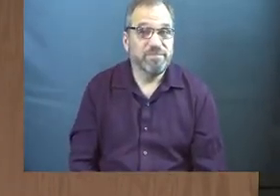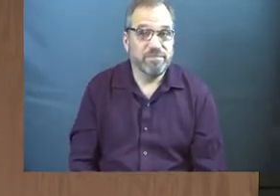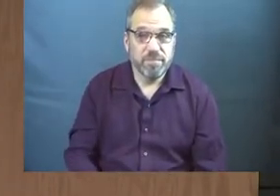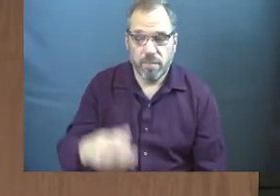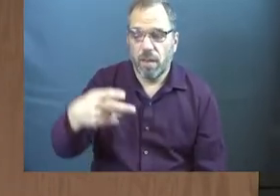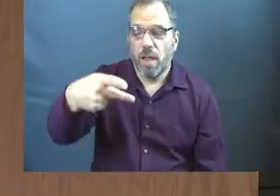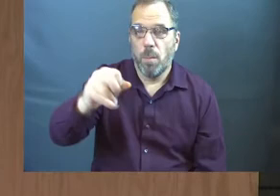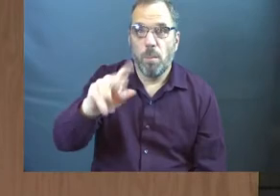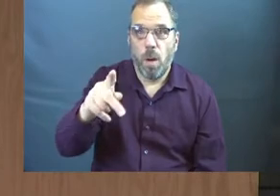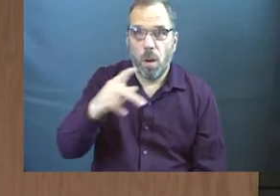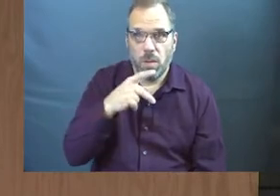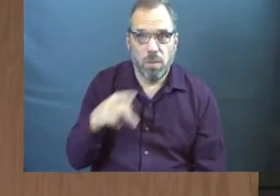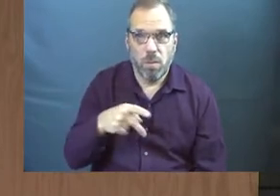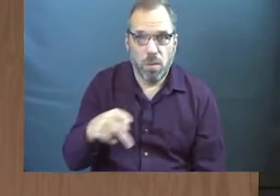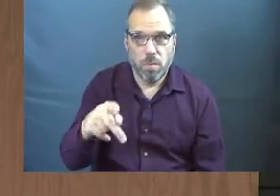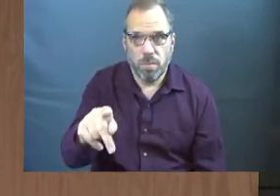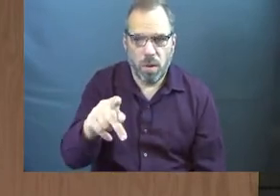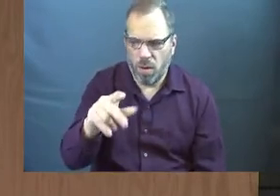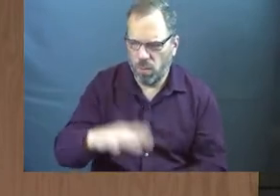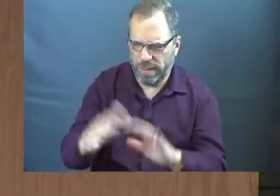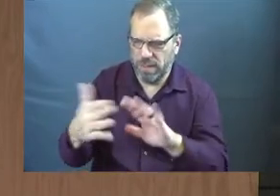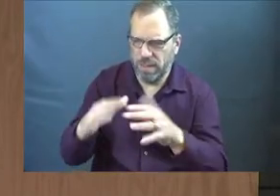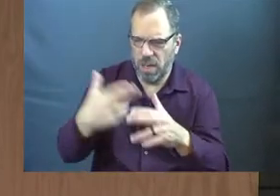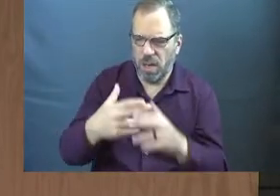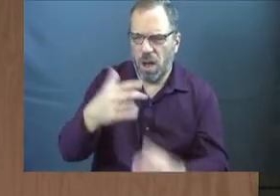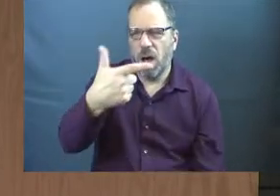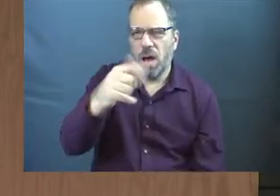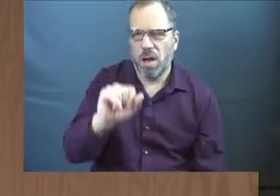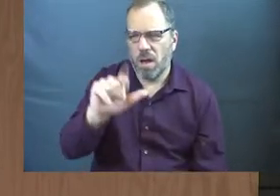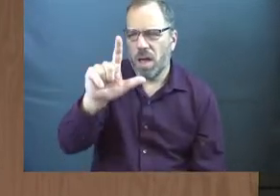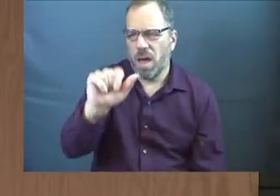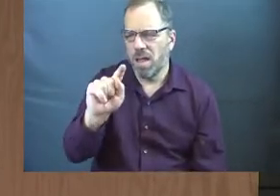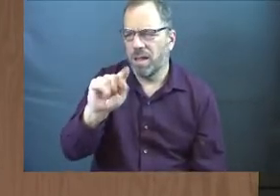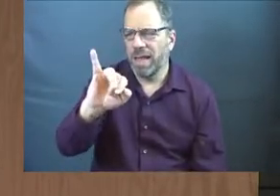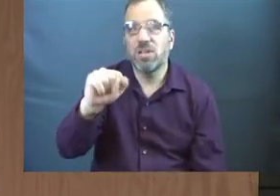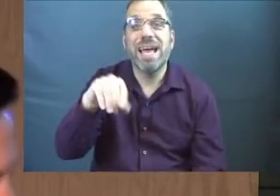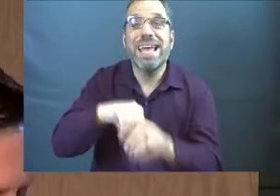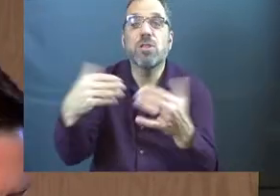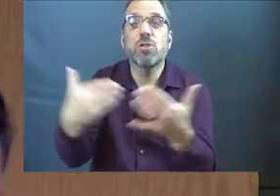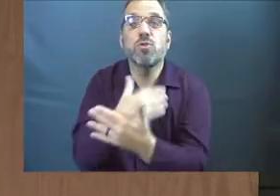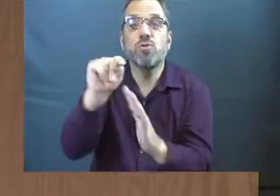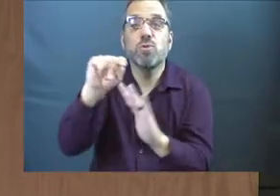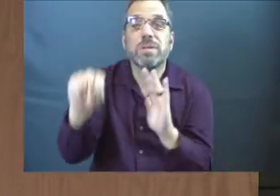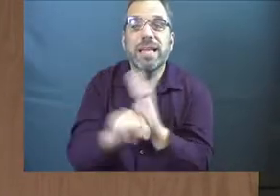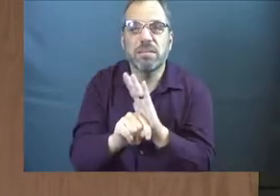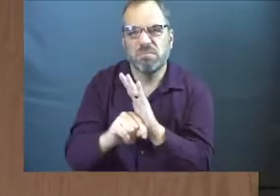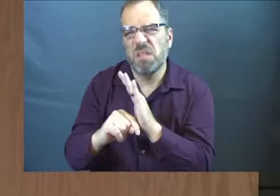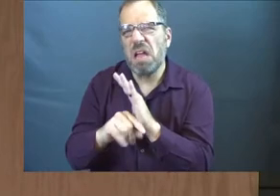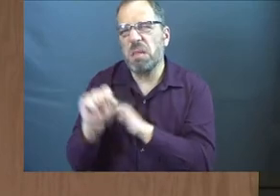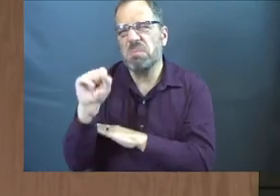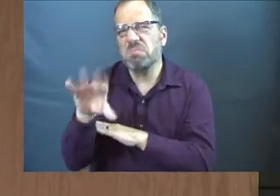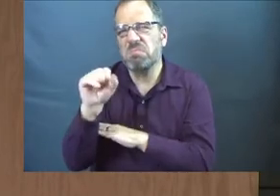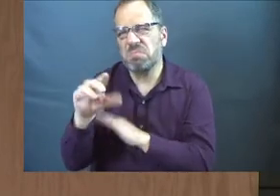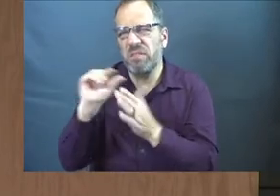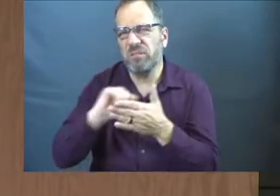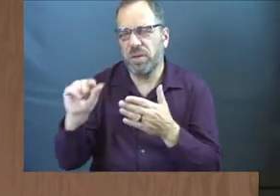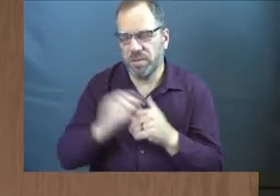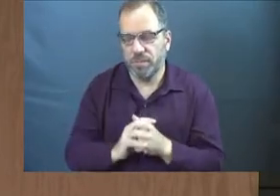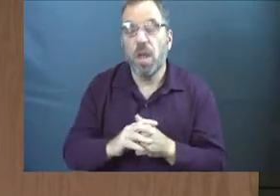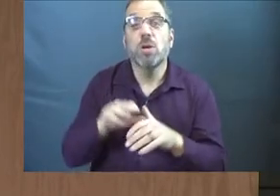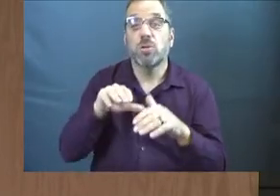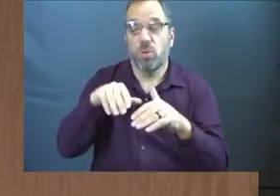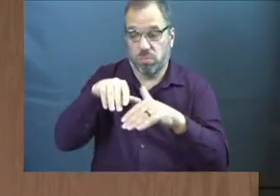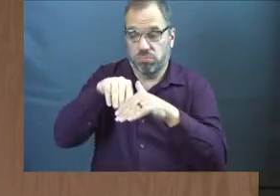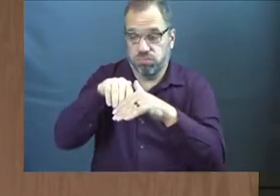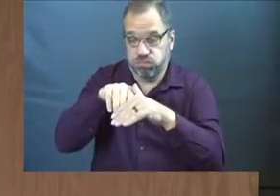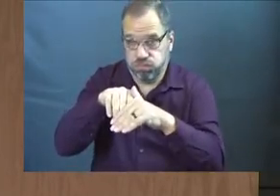Paul went to a city called Galatia in the New Testament. I'm going to read part of that to you. So he goes to